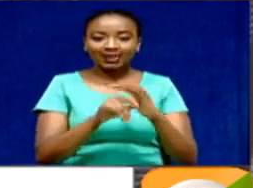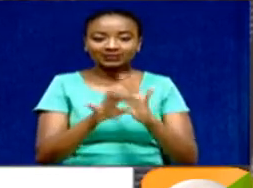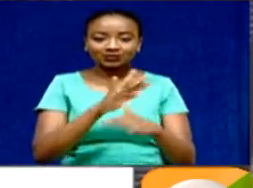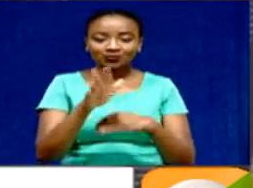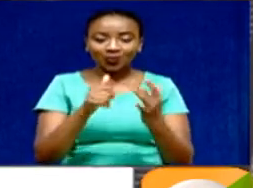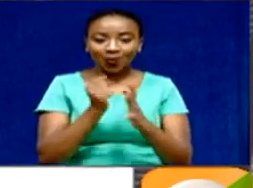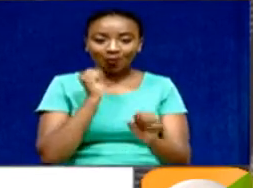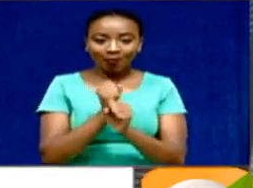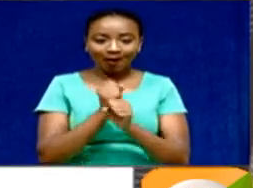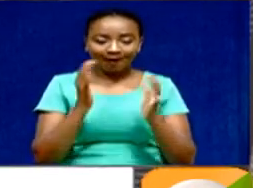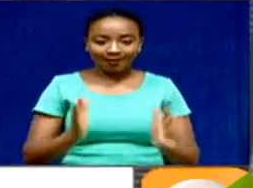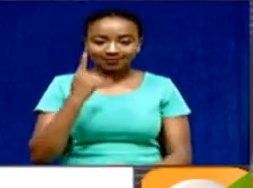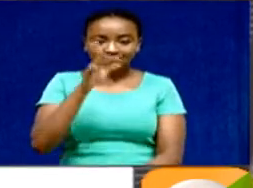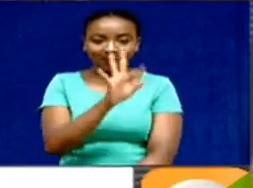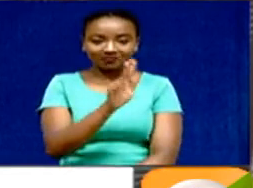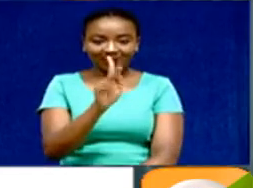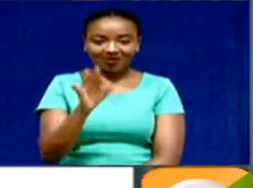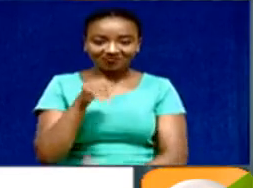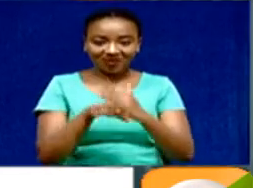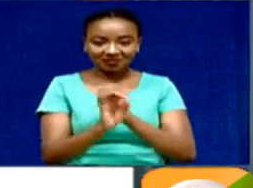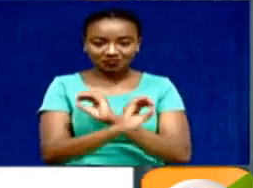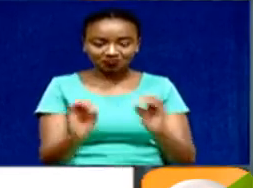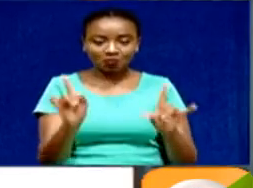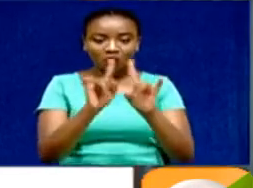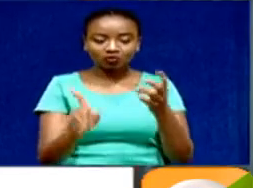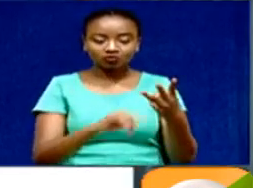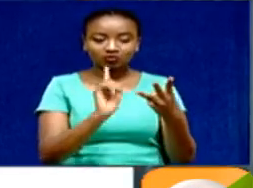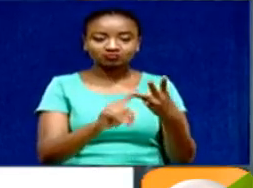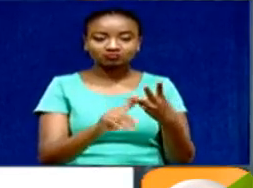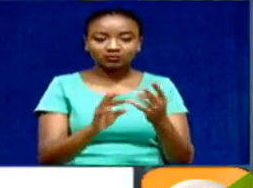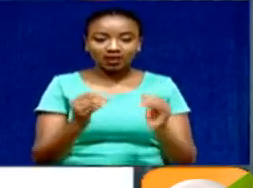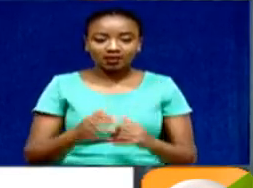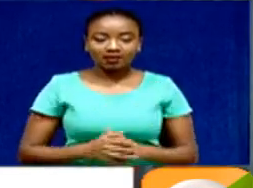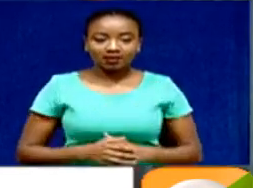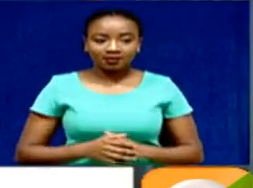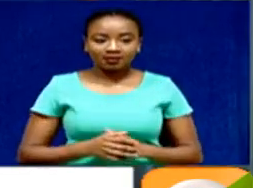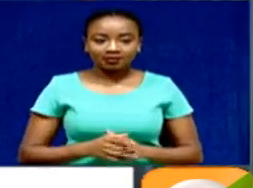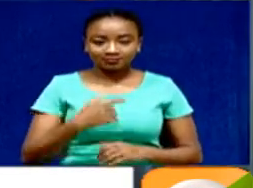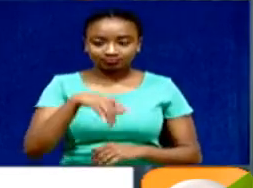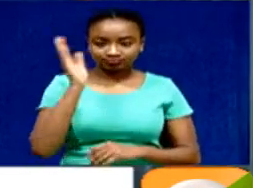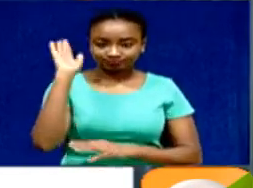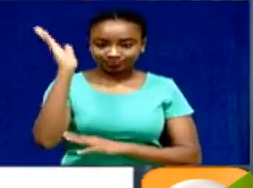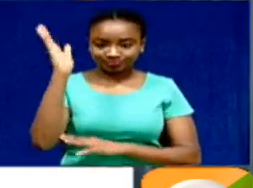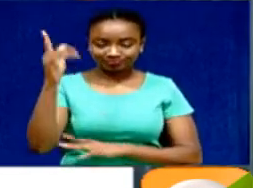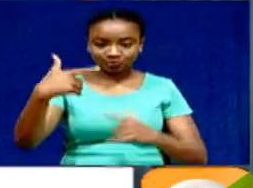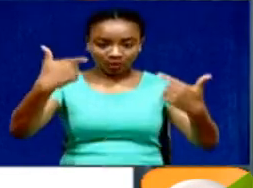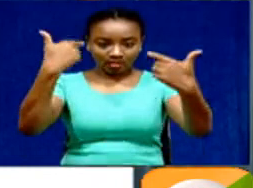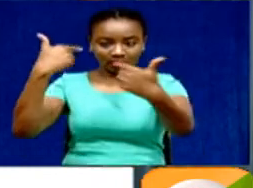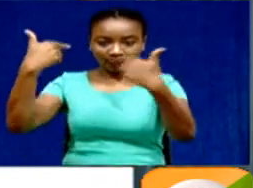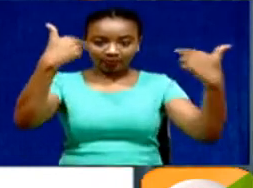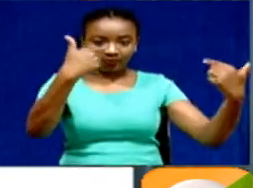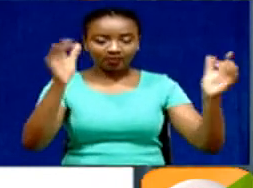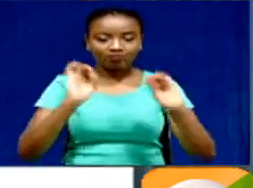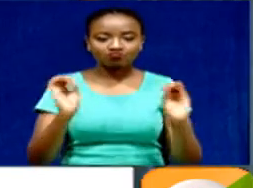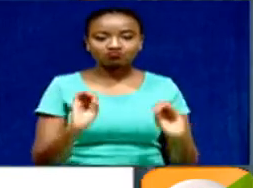workers of FKF. Number three, no address to the media at all.